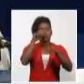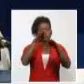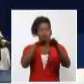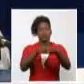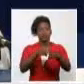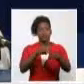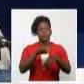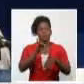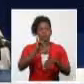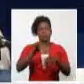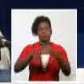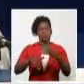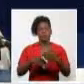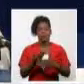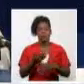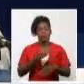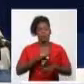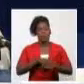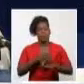We're talking about an